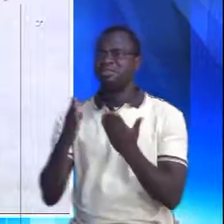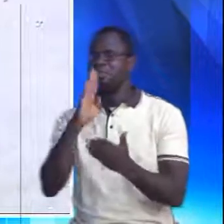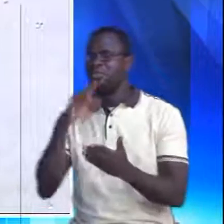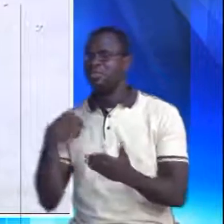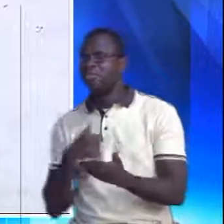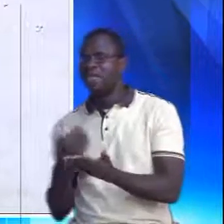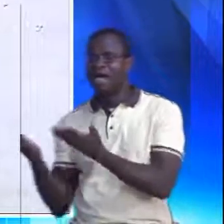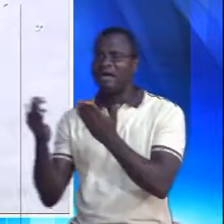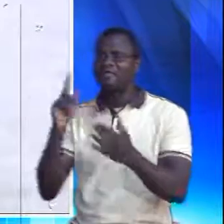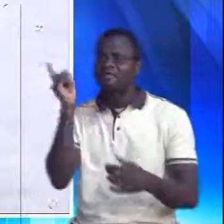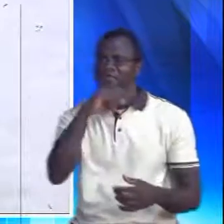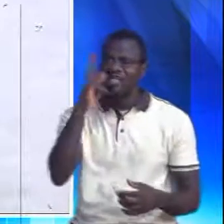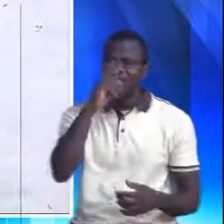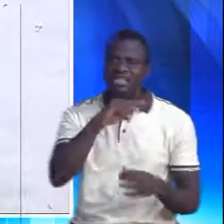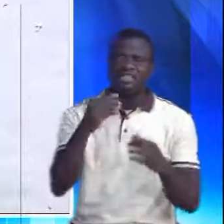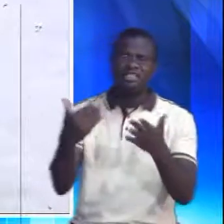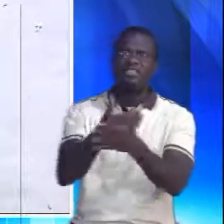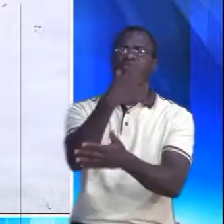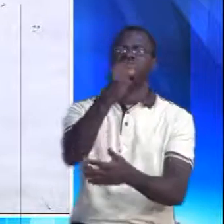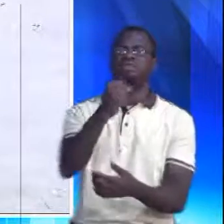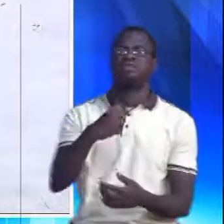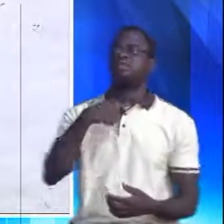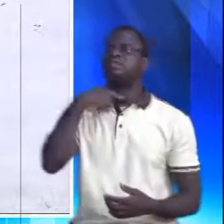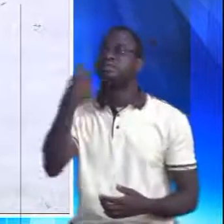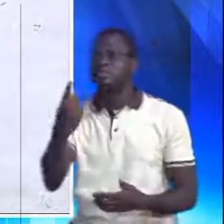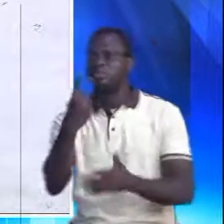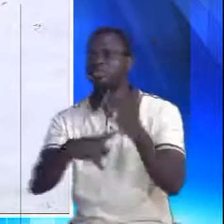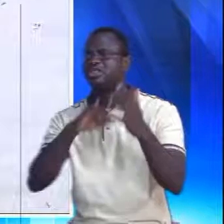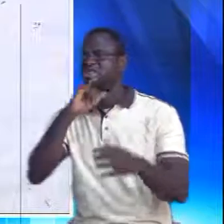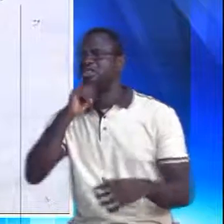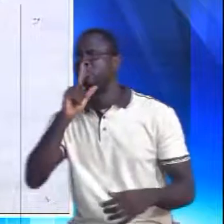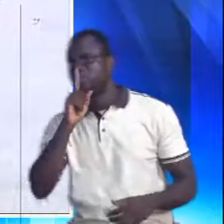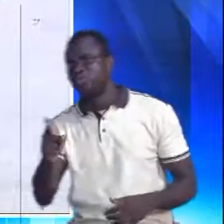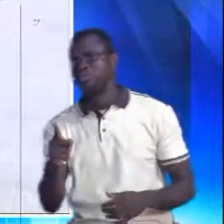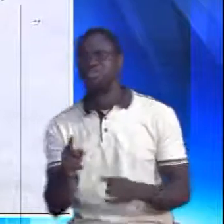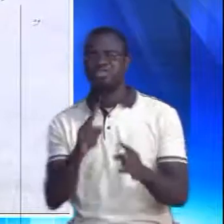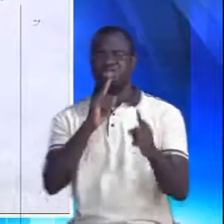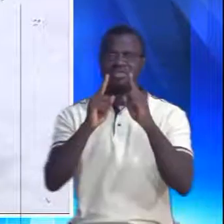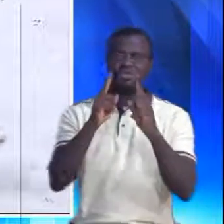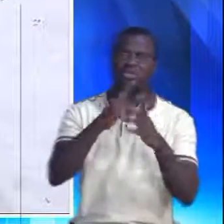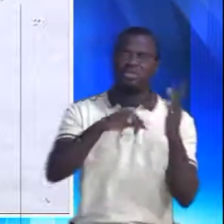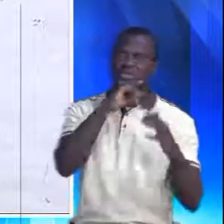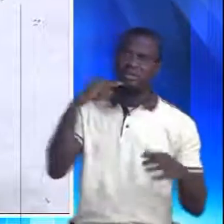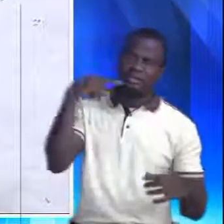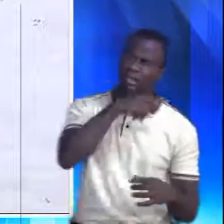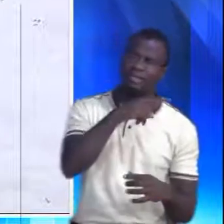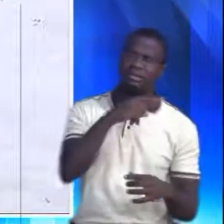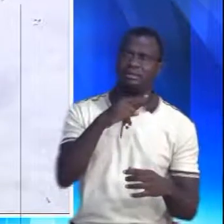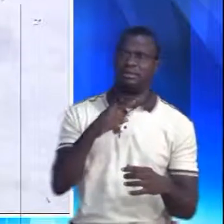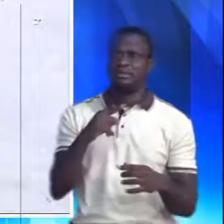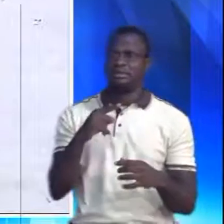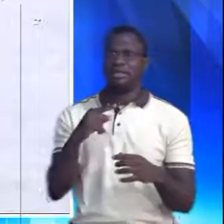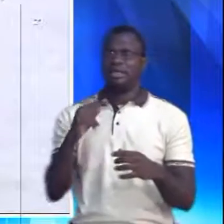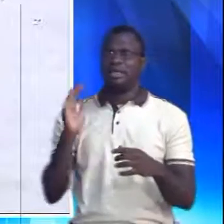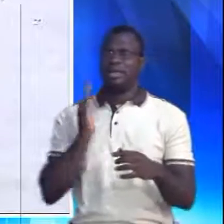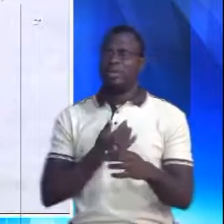status. And that person now took it upon himself, instead of confronting you, because he's more intelligent, he's more civilized, he